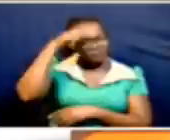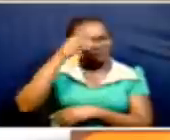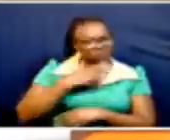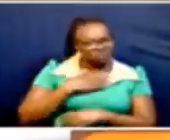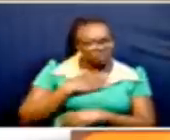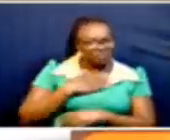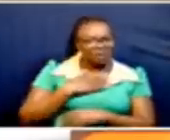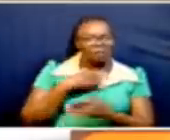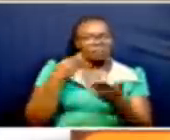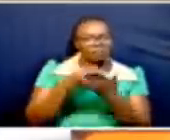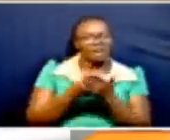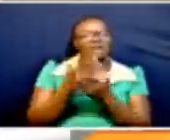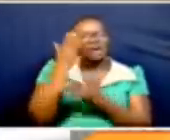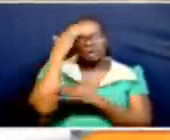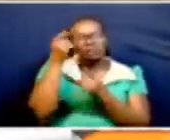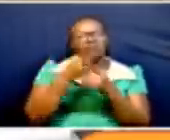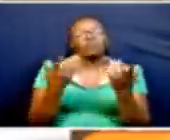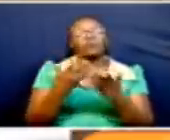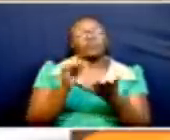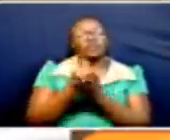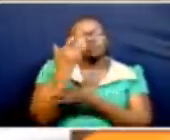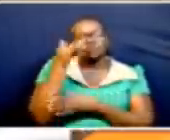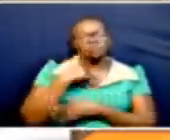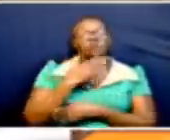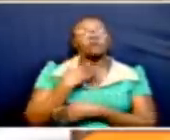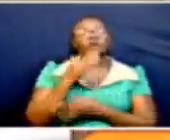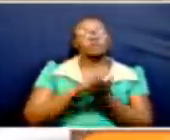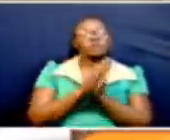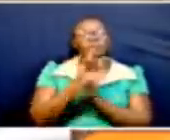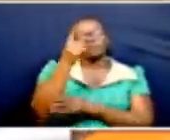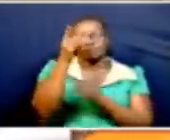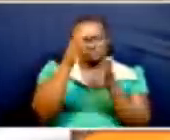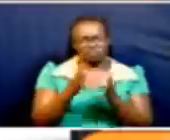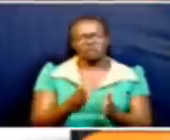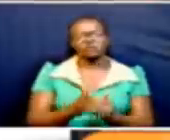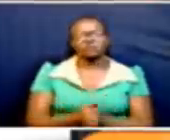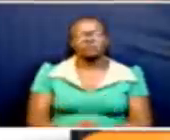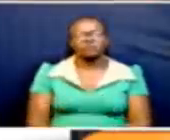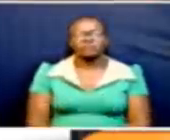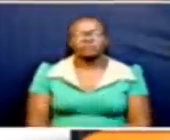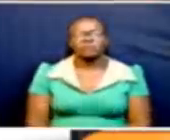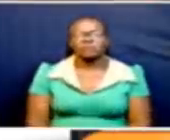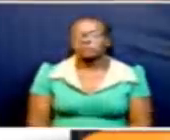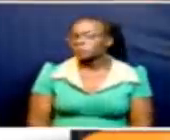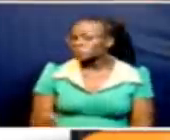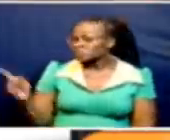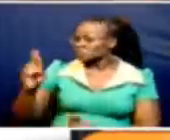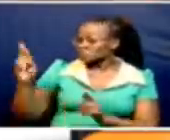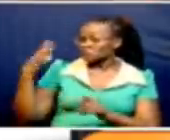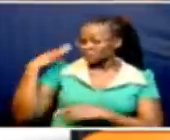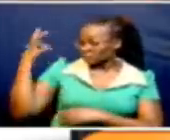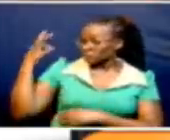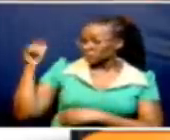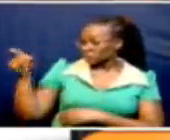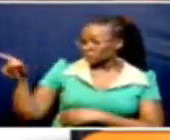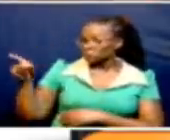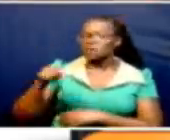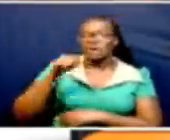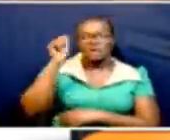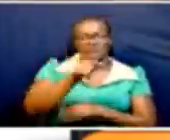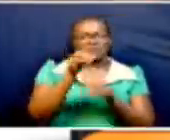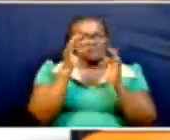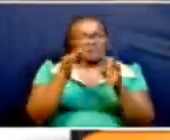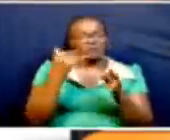where the money came from. That's why I want to be the first person to be audited. You will volunteer yourself. I will. And if they found guilty, let me